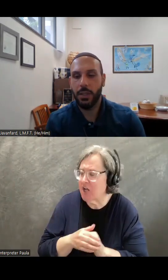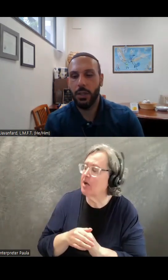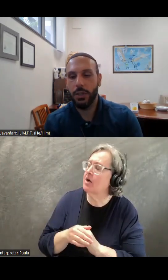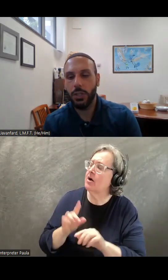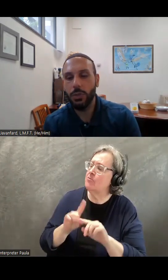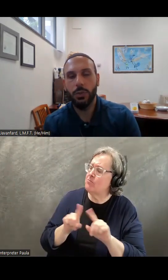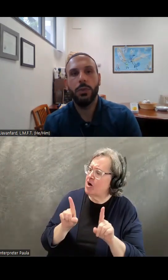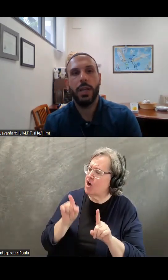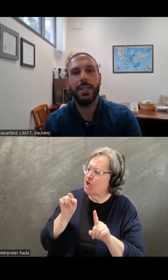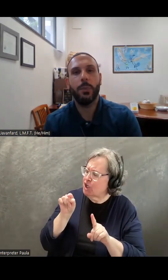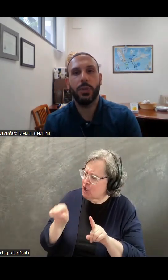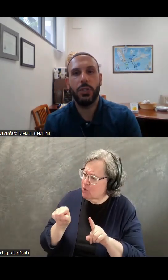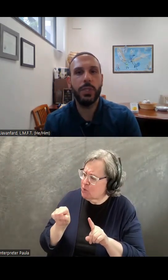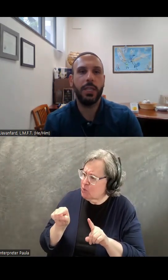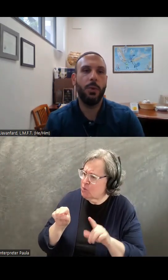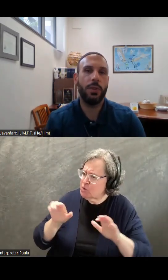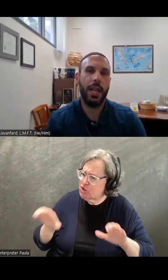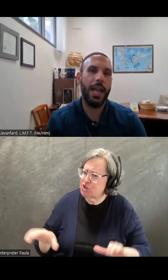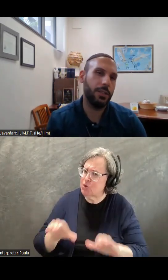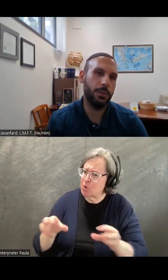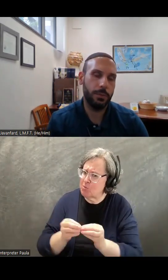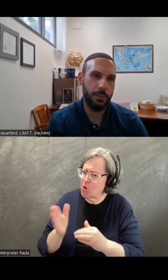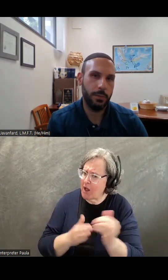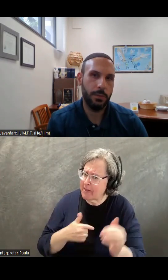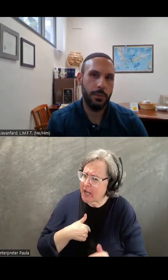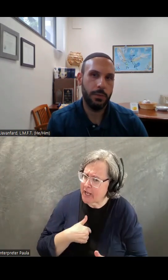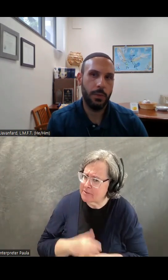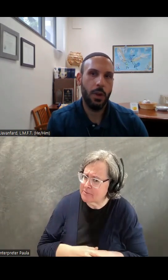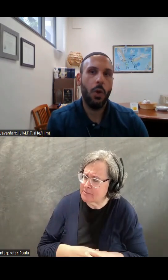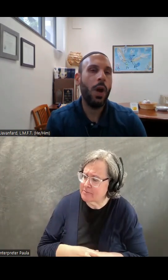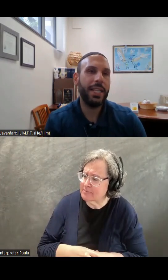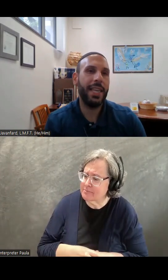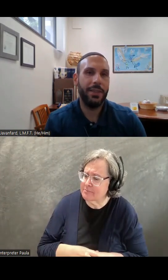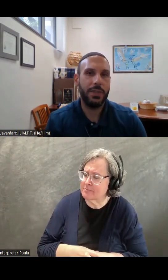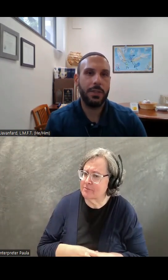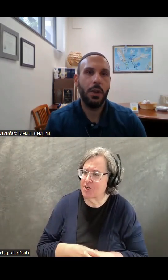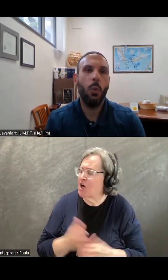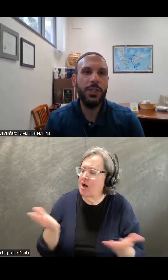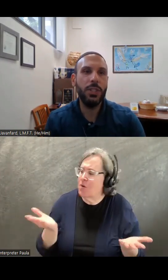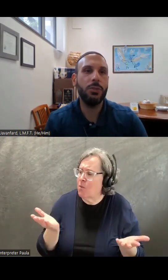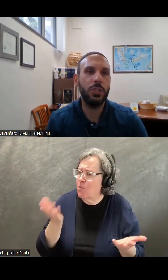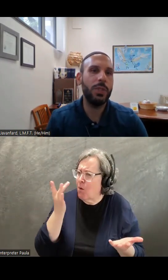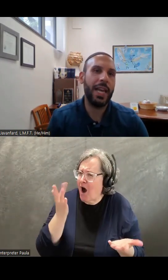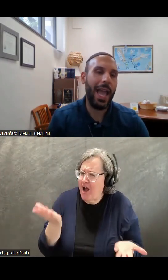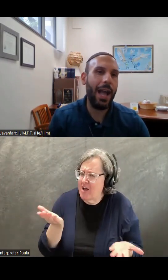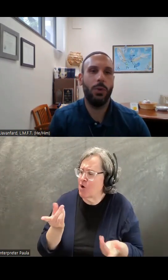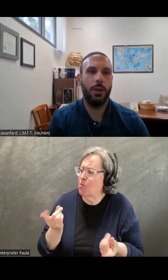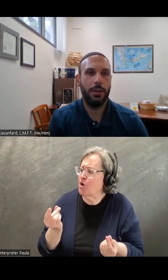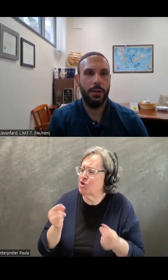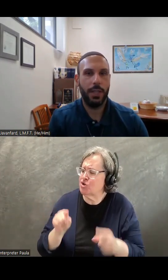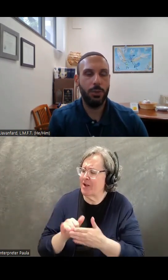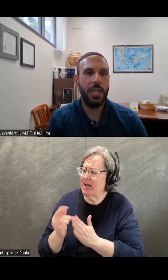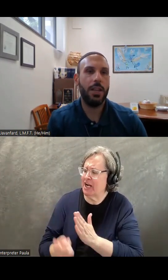yet, you end up producing more than I do. What gives? What do you do in that